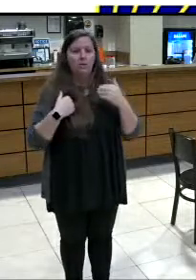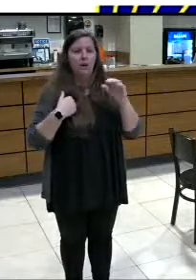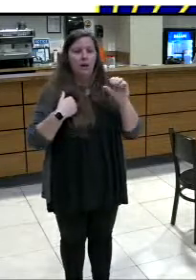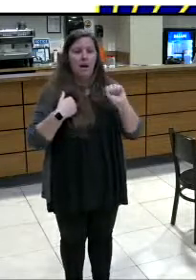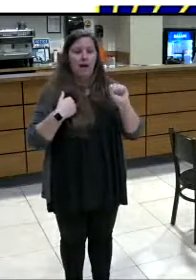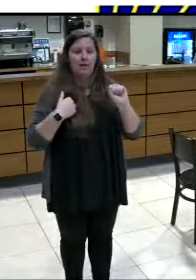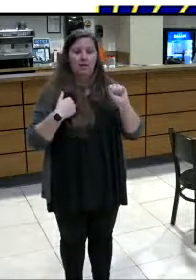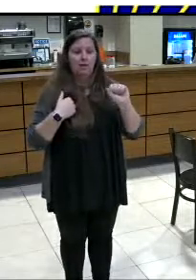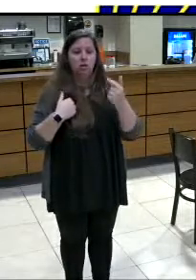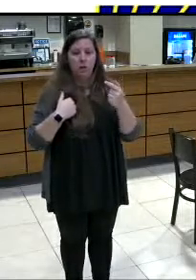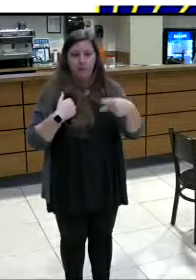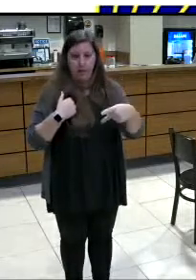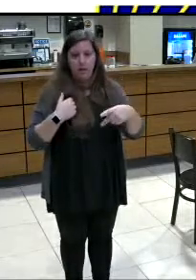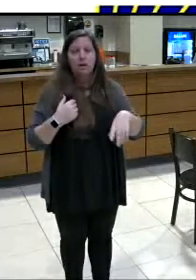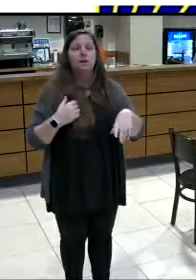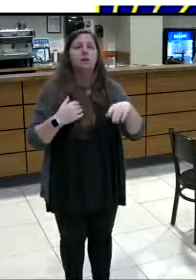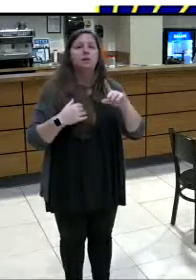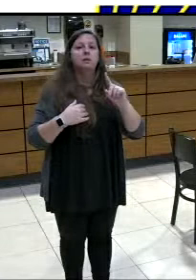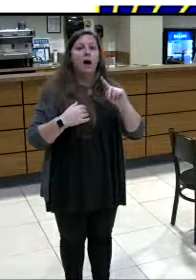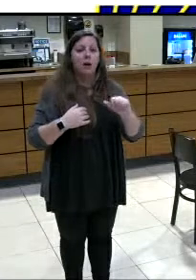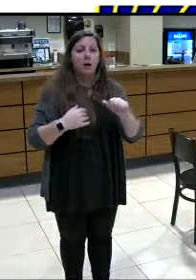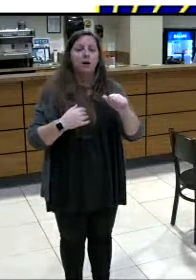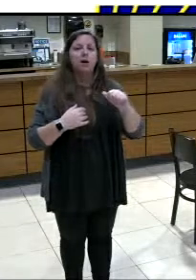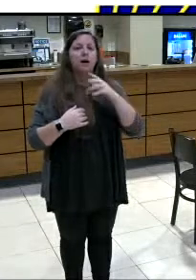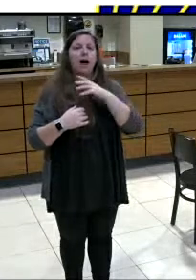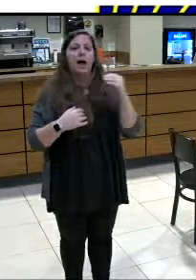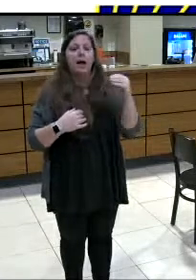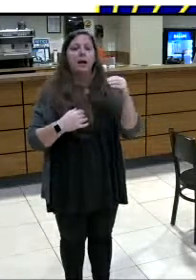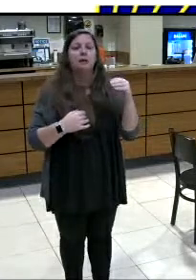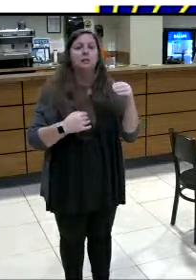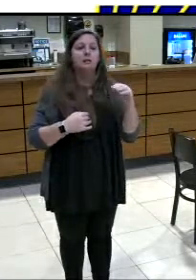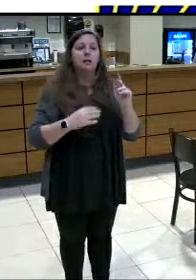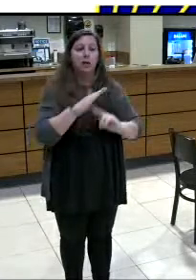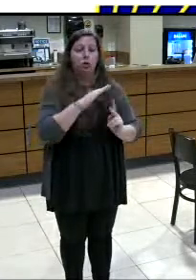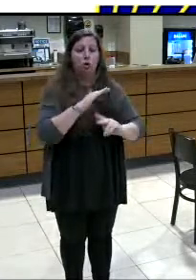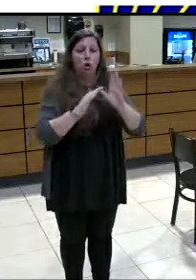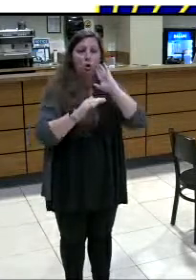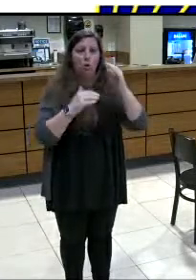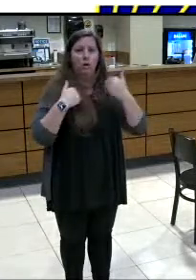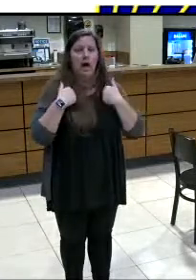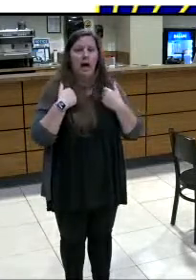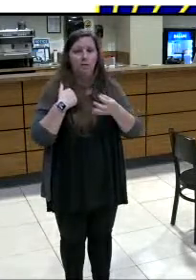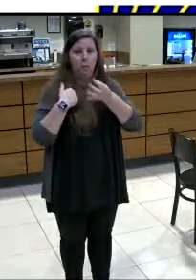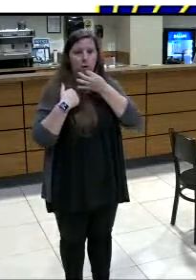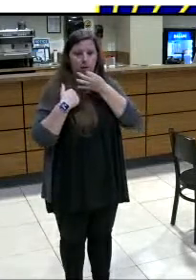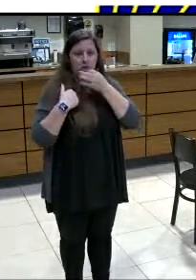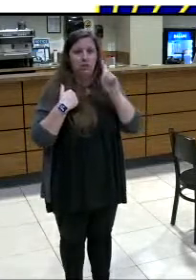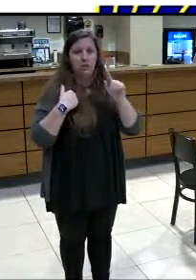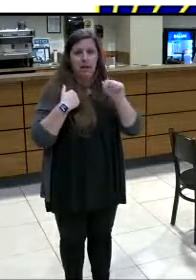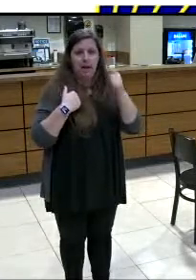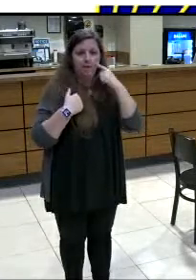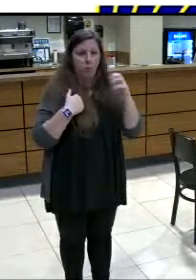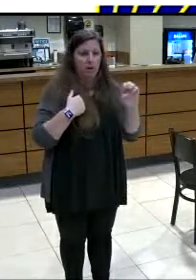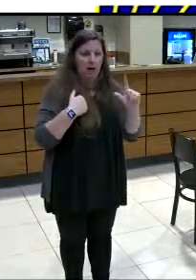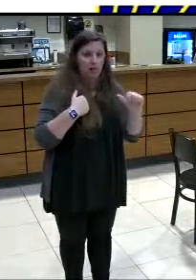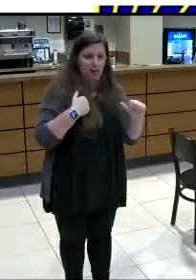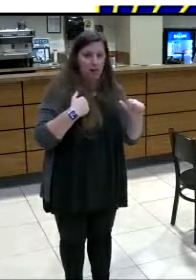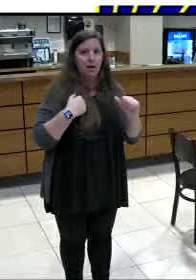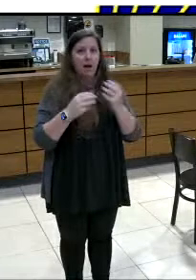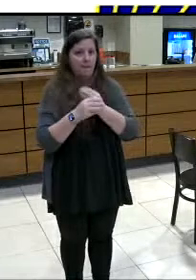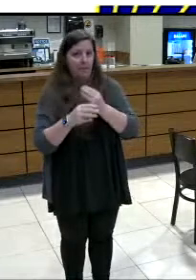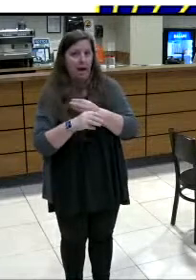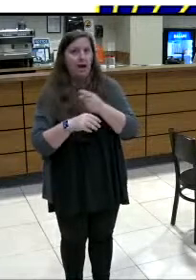ELA and math for our kindergarten through 8th grade students. We'll also have proficiency data in ELA and math for our K through 8